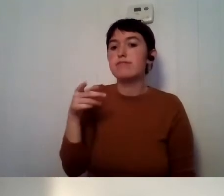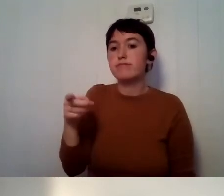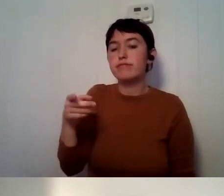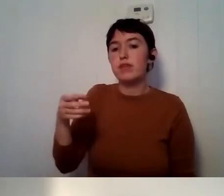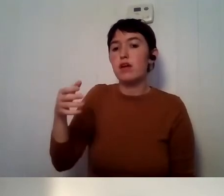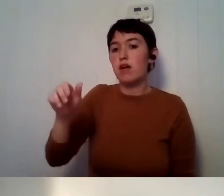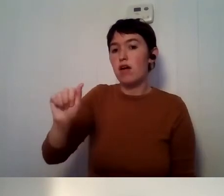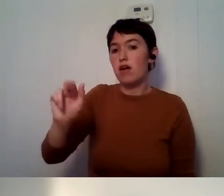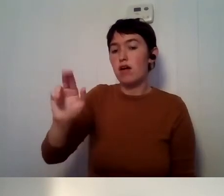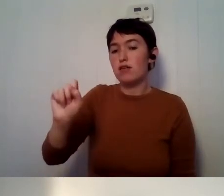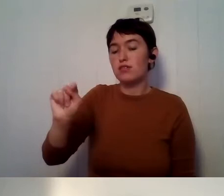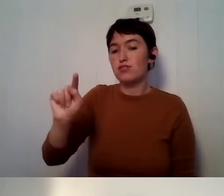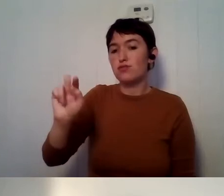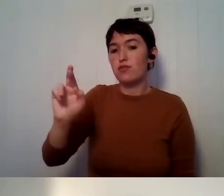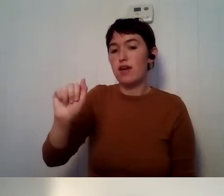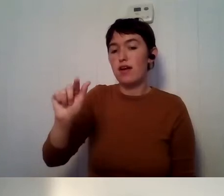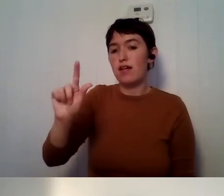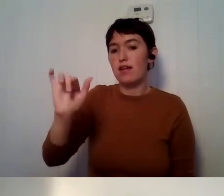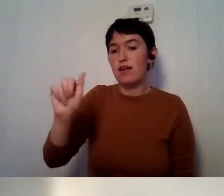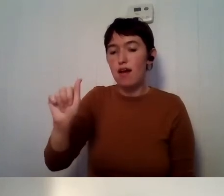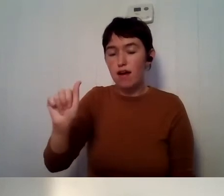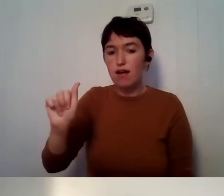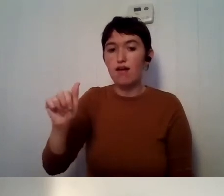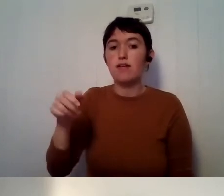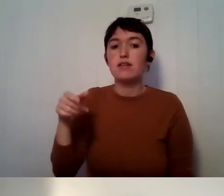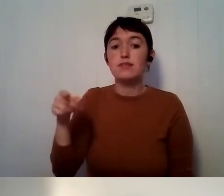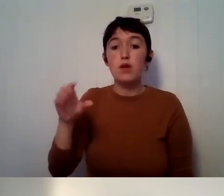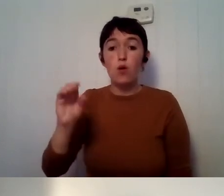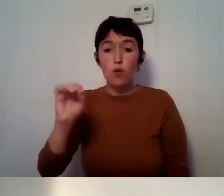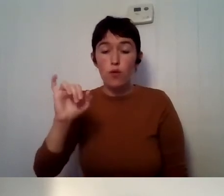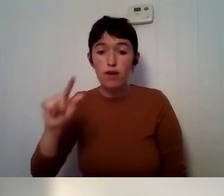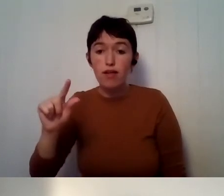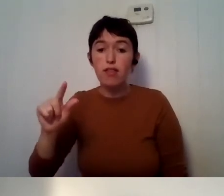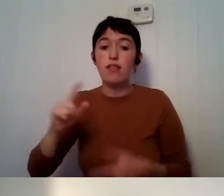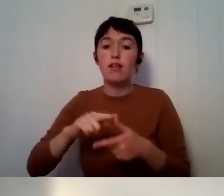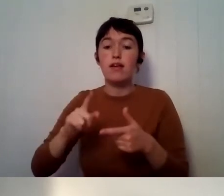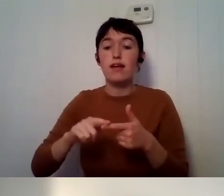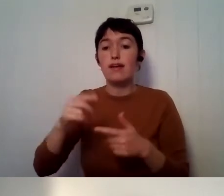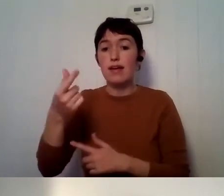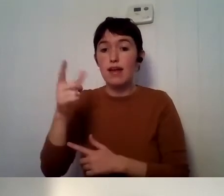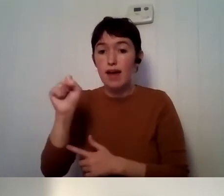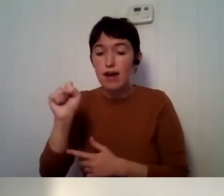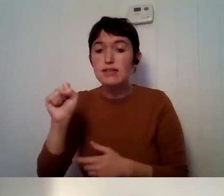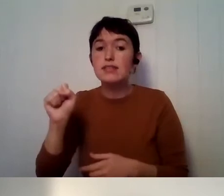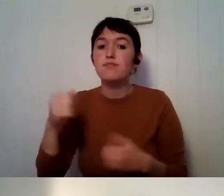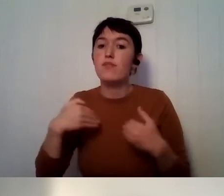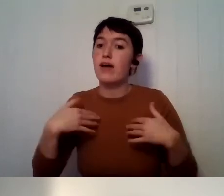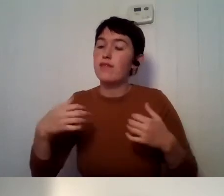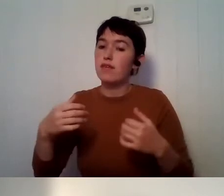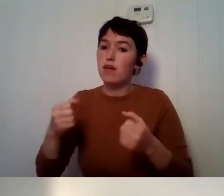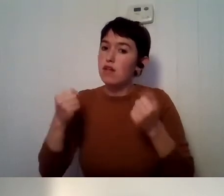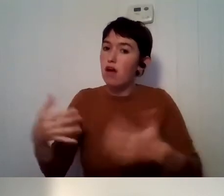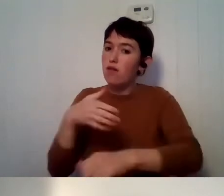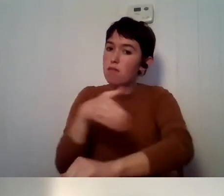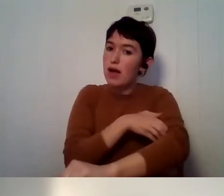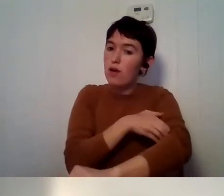I'm from, is that the oil and gas industry has a lot of money, and they're very powerful, and they're able to influence the government. So in